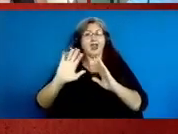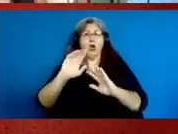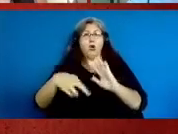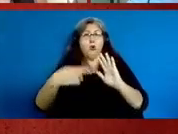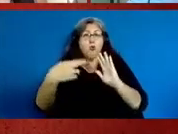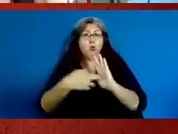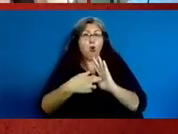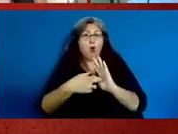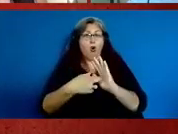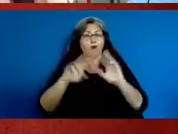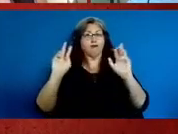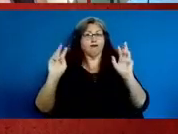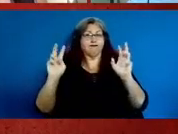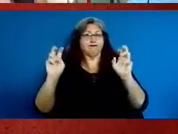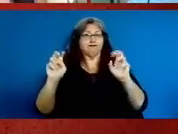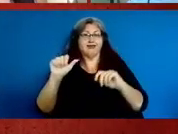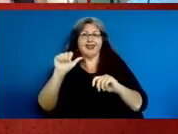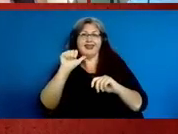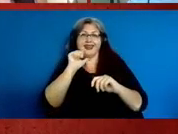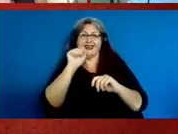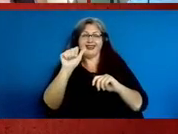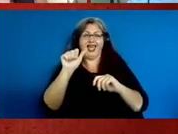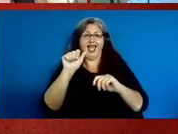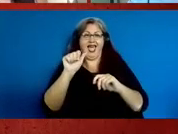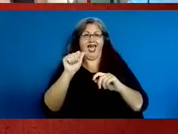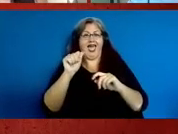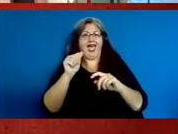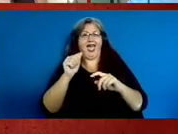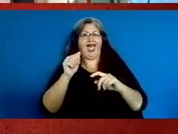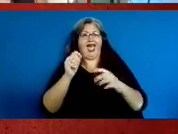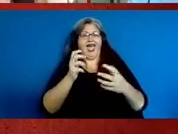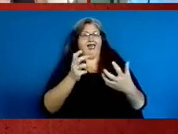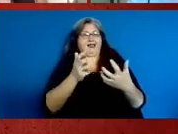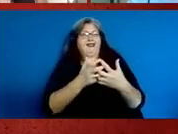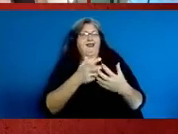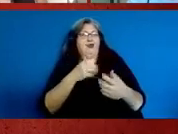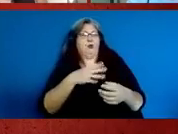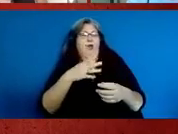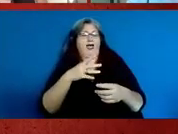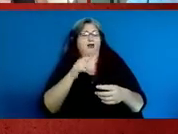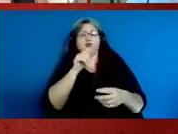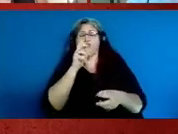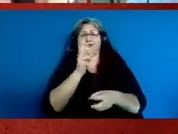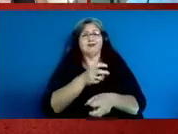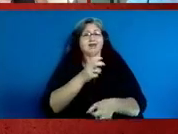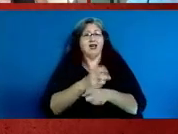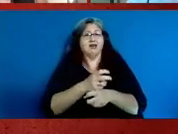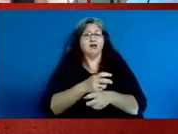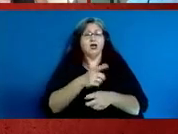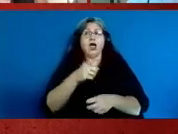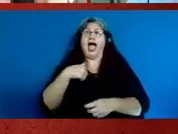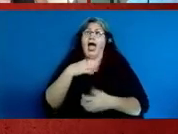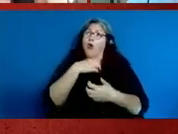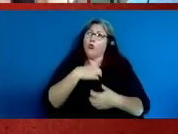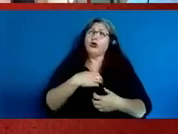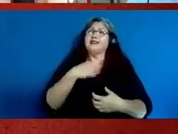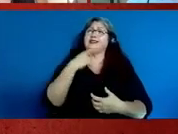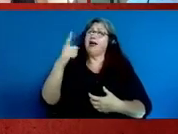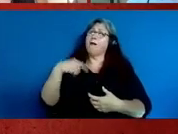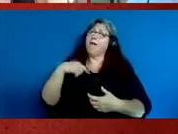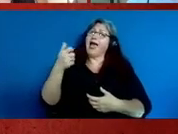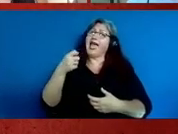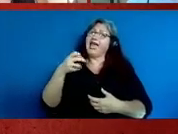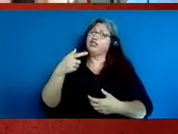were so-called non-cliche. So it was tough. You wanted to do something, you tell your agent, well, get